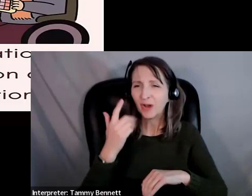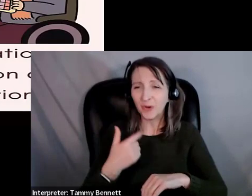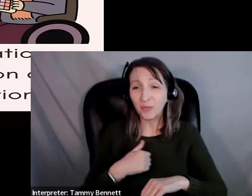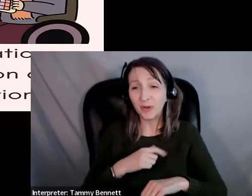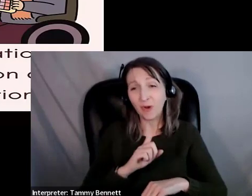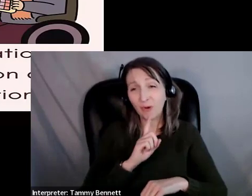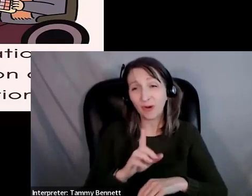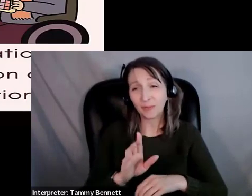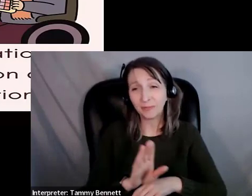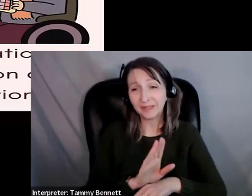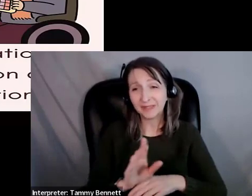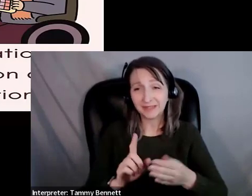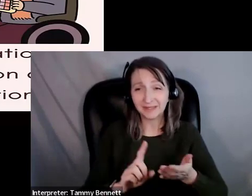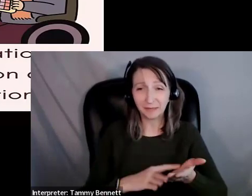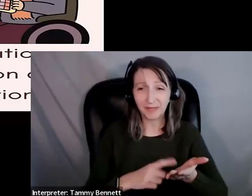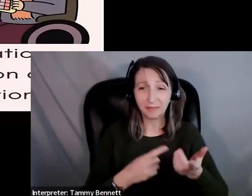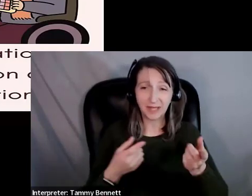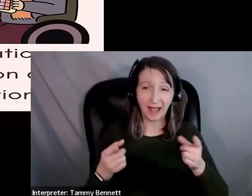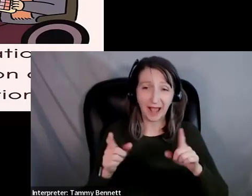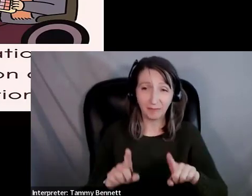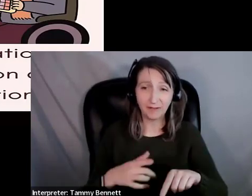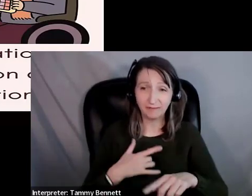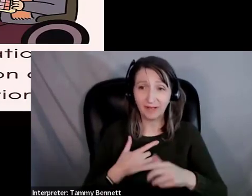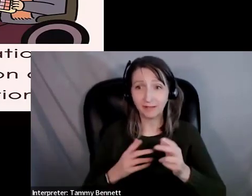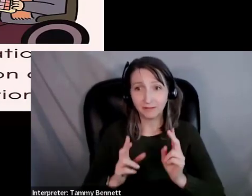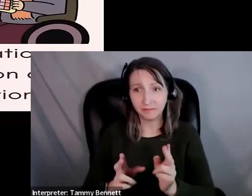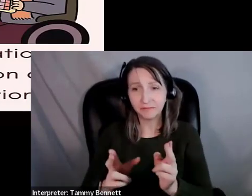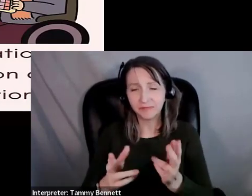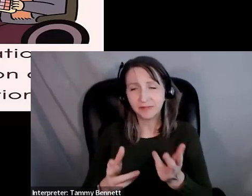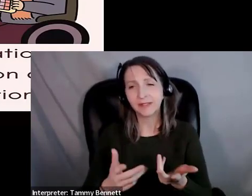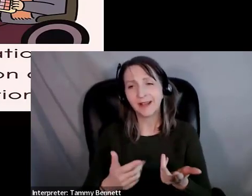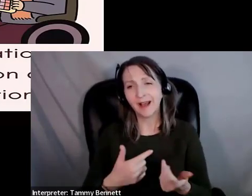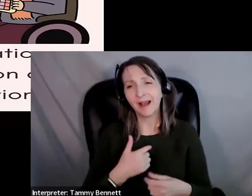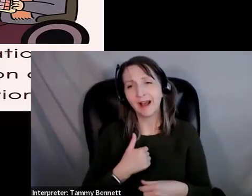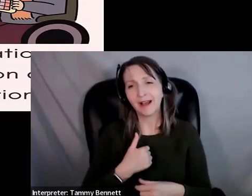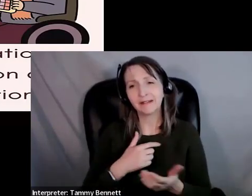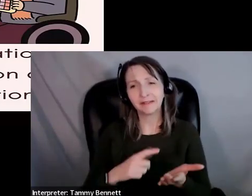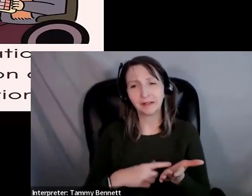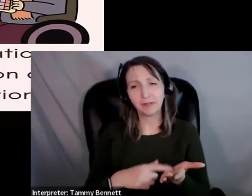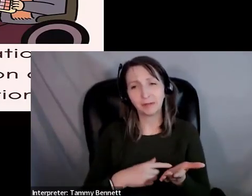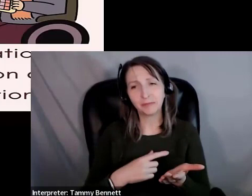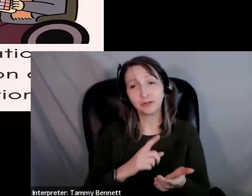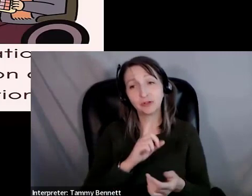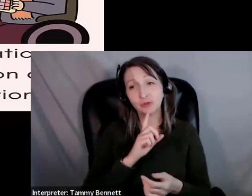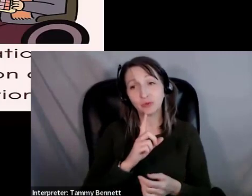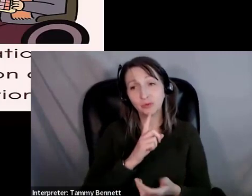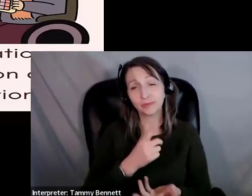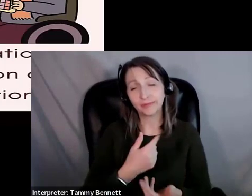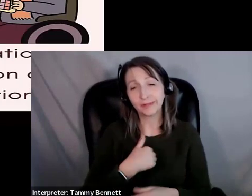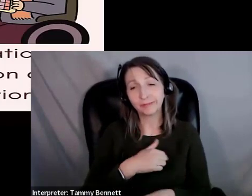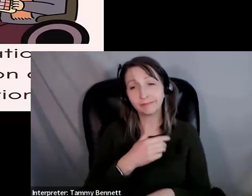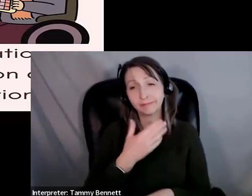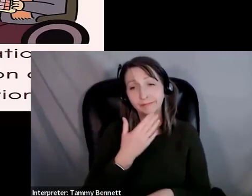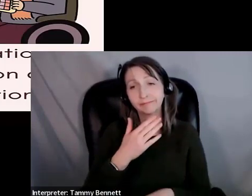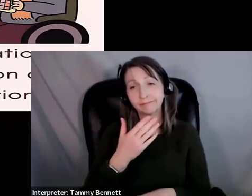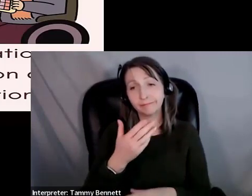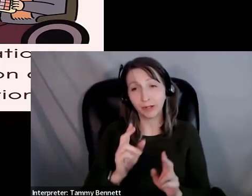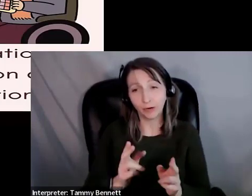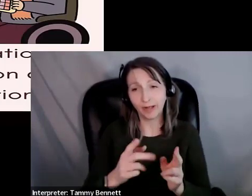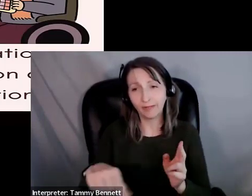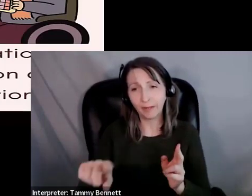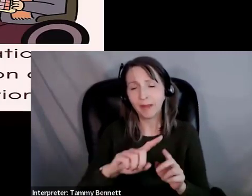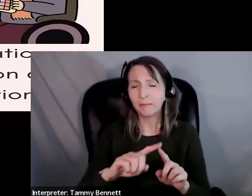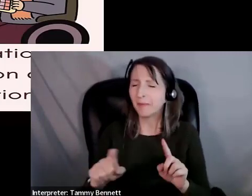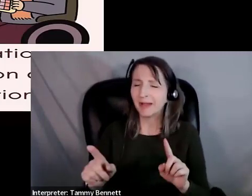live in, it is often that it does happen. And I, and I'm equally as guilty of it, but sometimes it's trying to maybe just take that extra